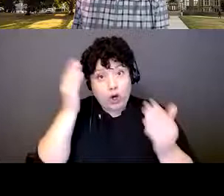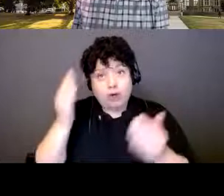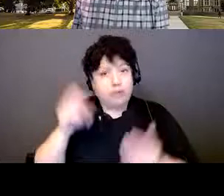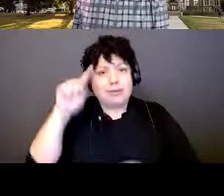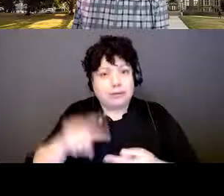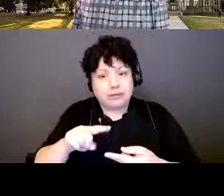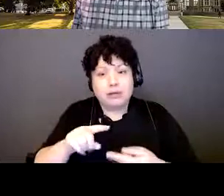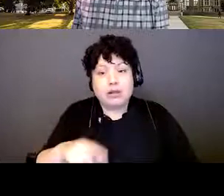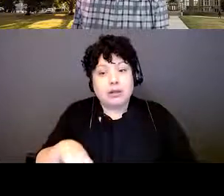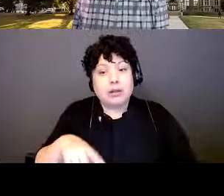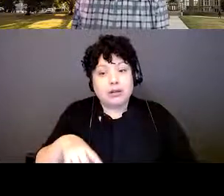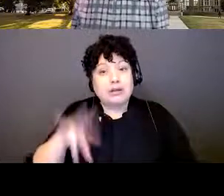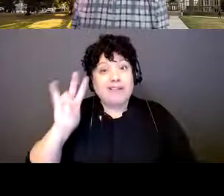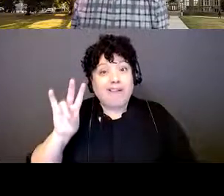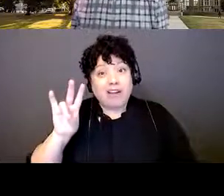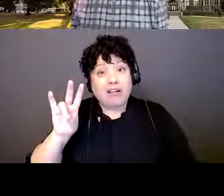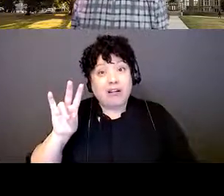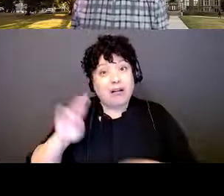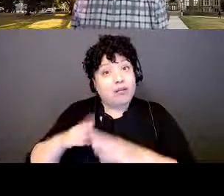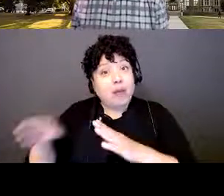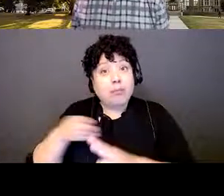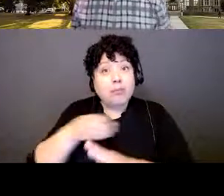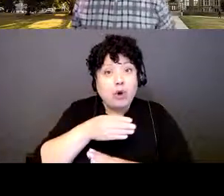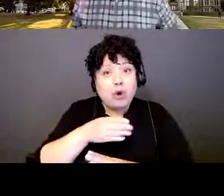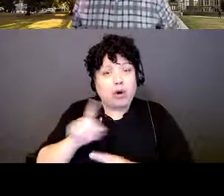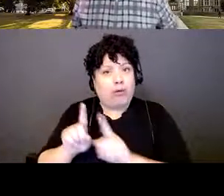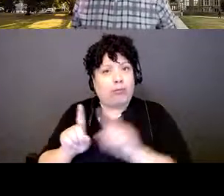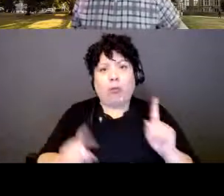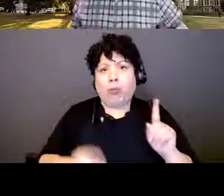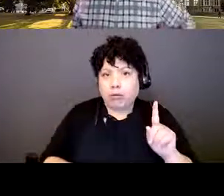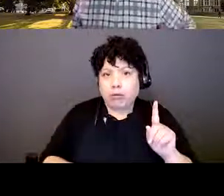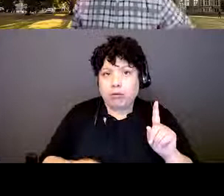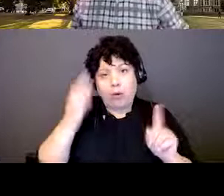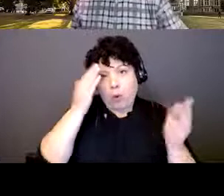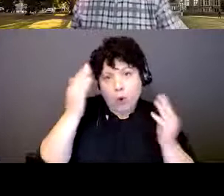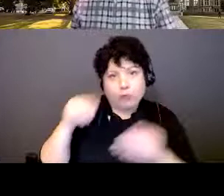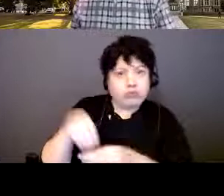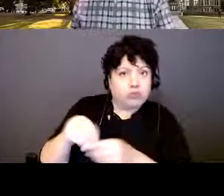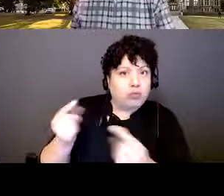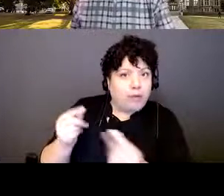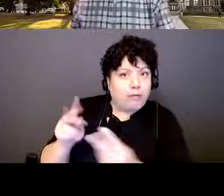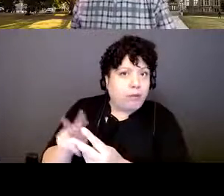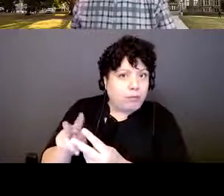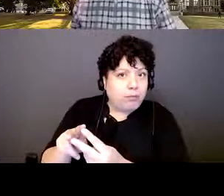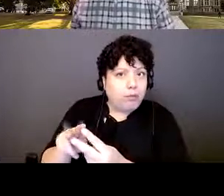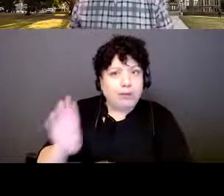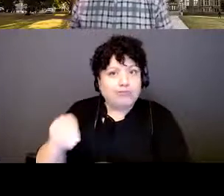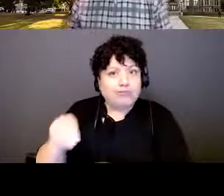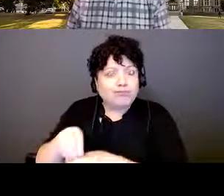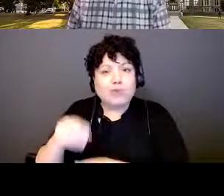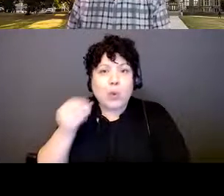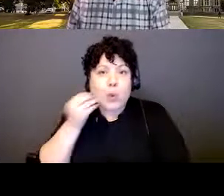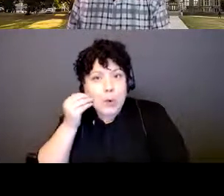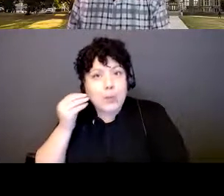in 7 neighbors had any idea about the problems that the couple was experiencing. Next